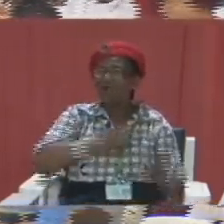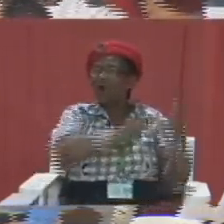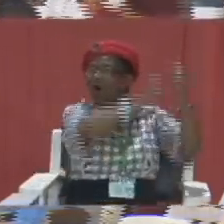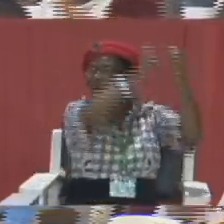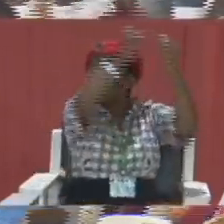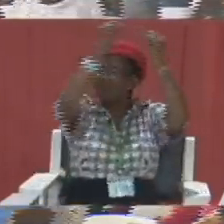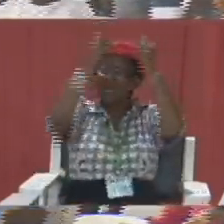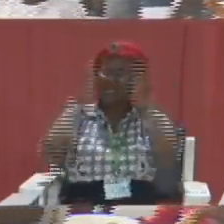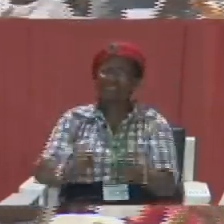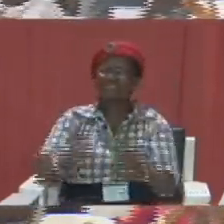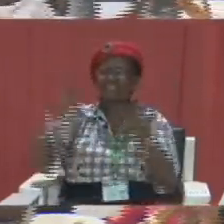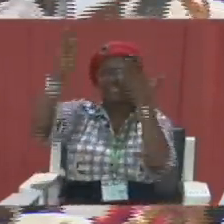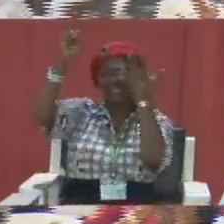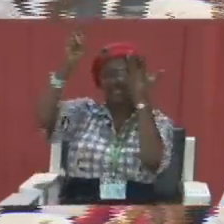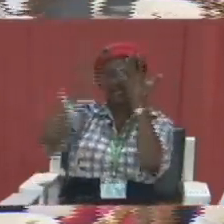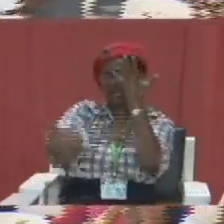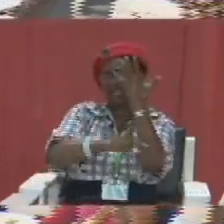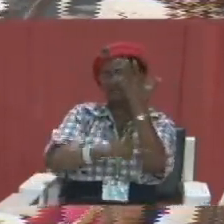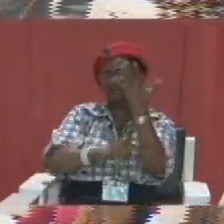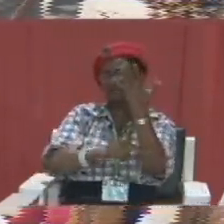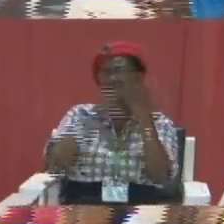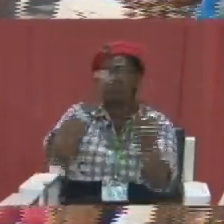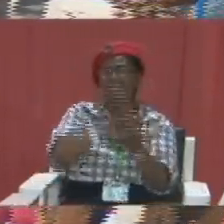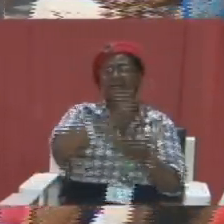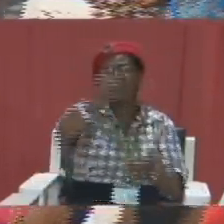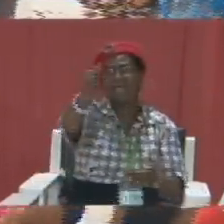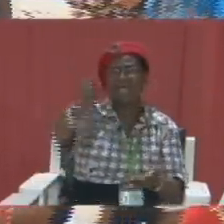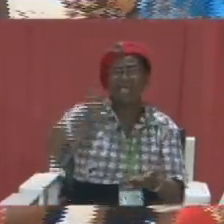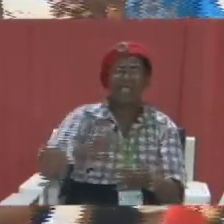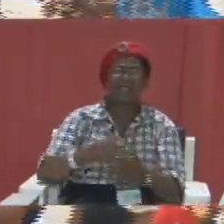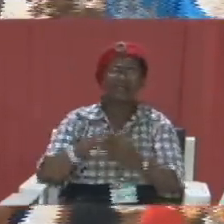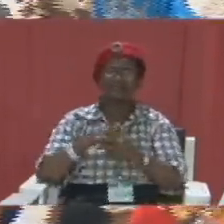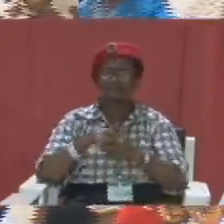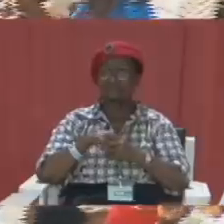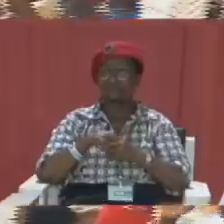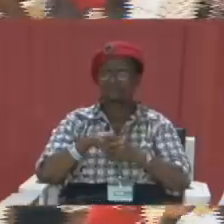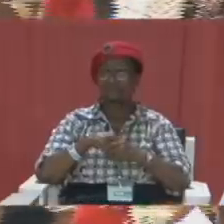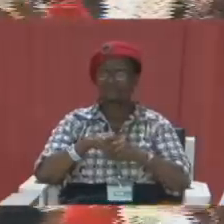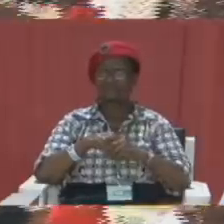Ma fun o ni itowo bi mo se tobi to.